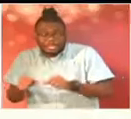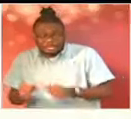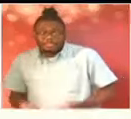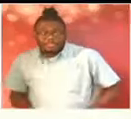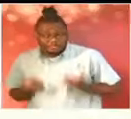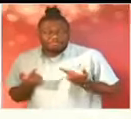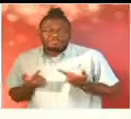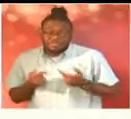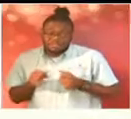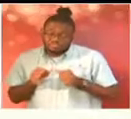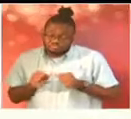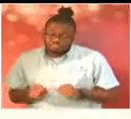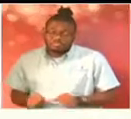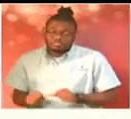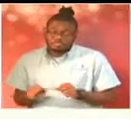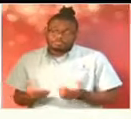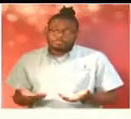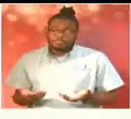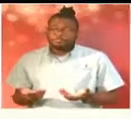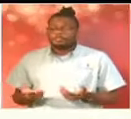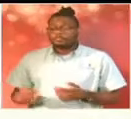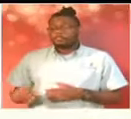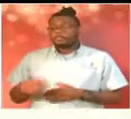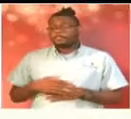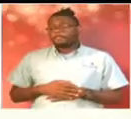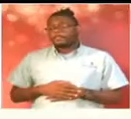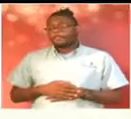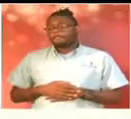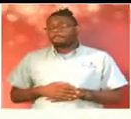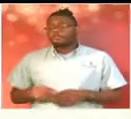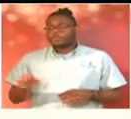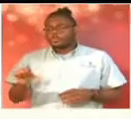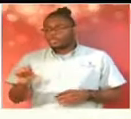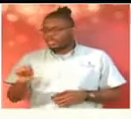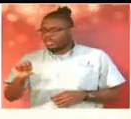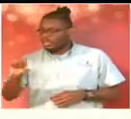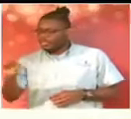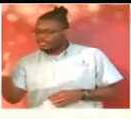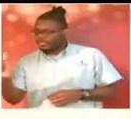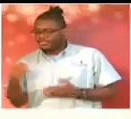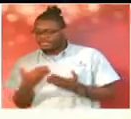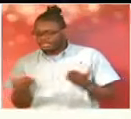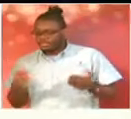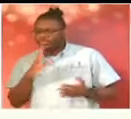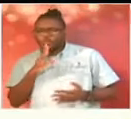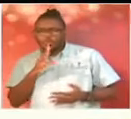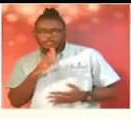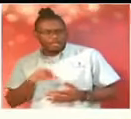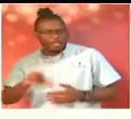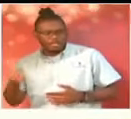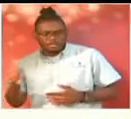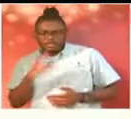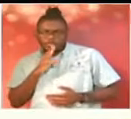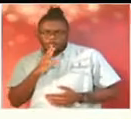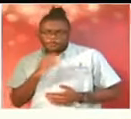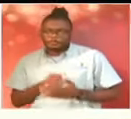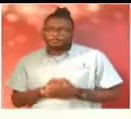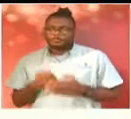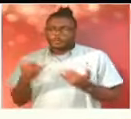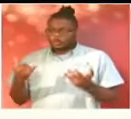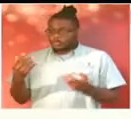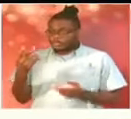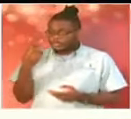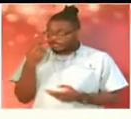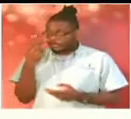to leave you with. The other clinical, or the other epidemiologic message is clearly that even as we see these numbers begin to